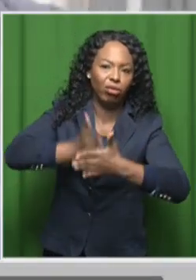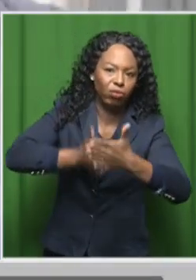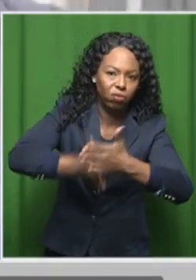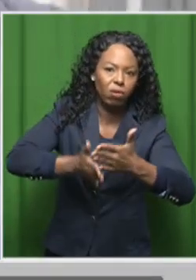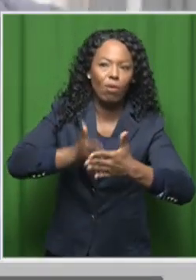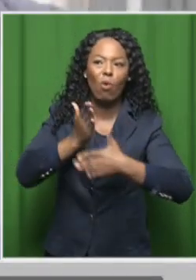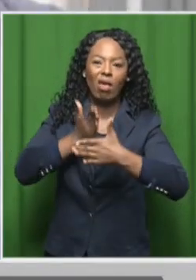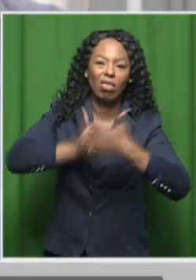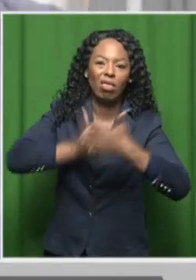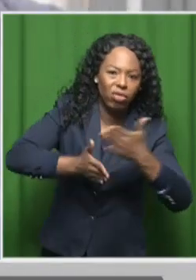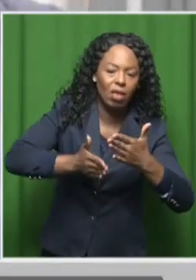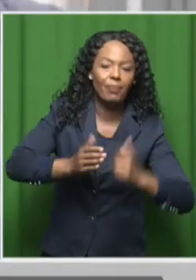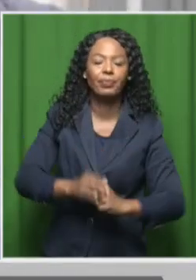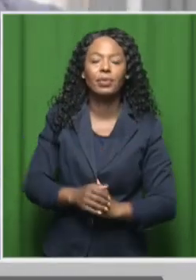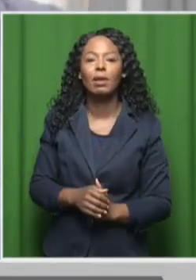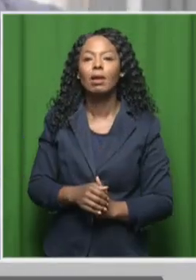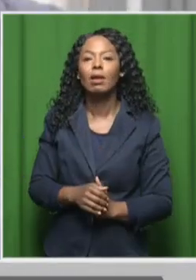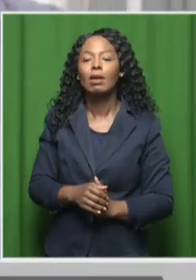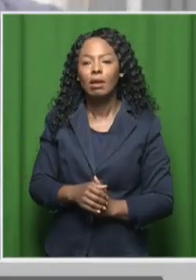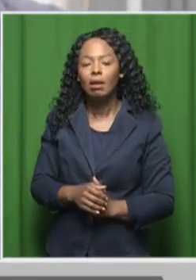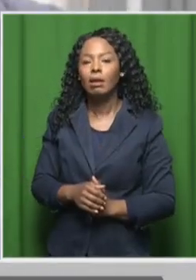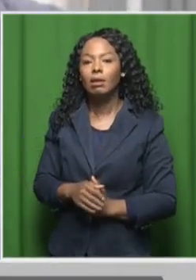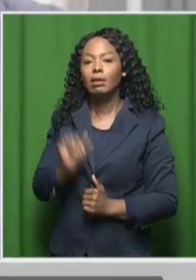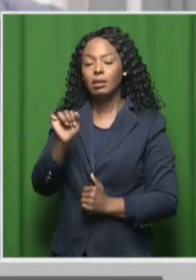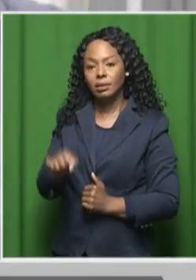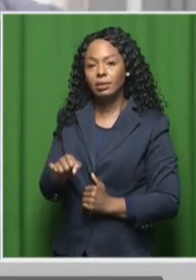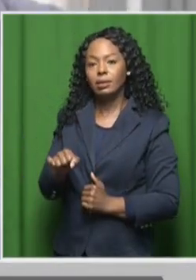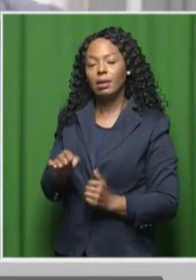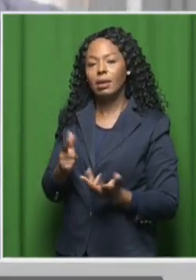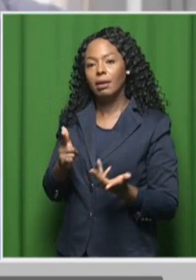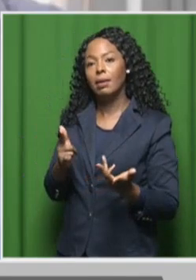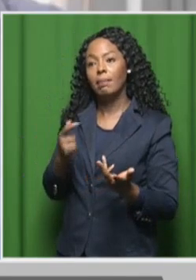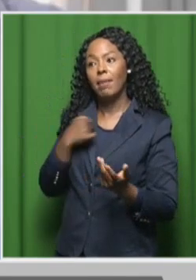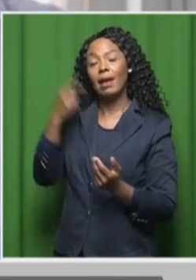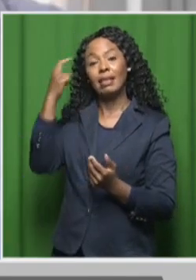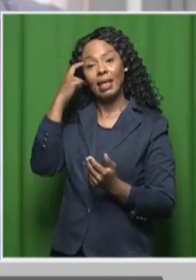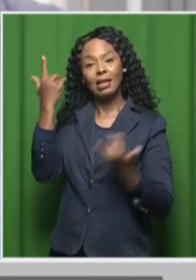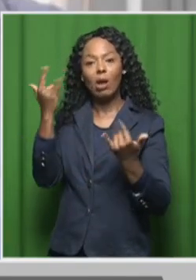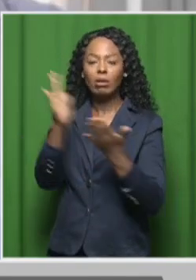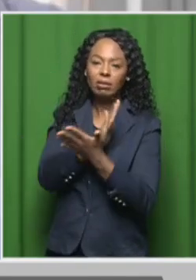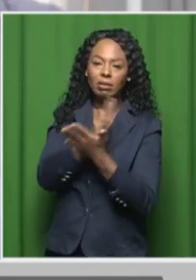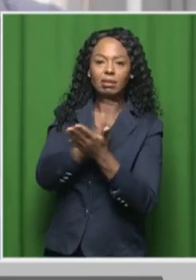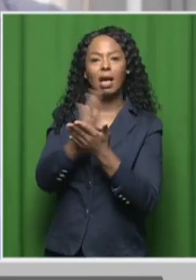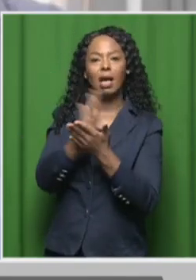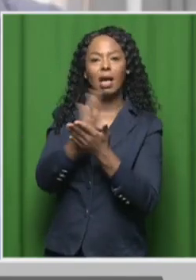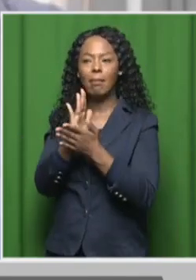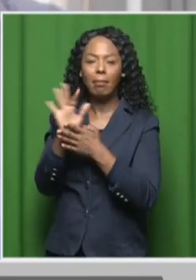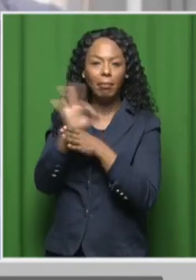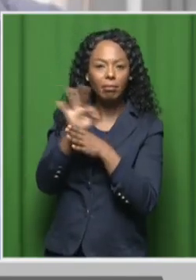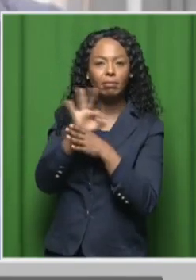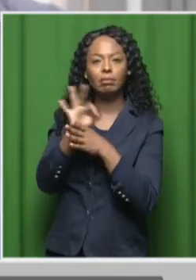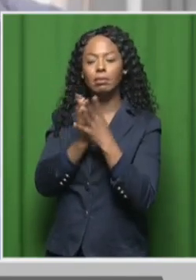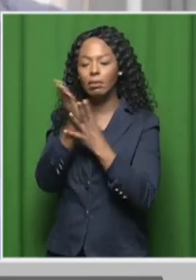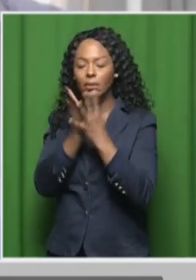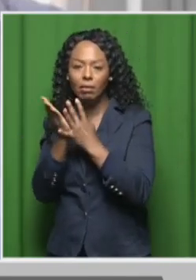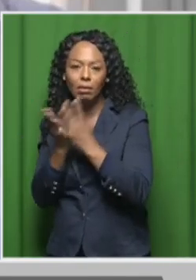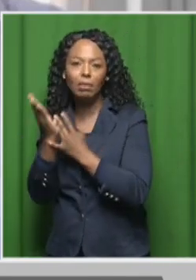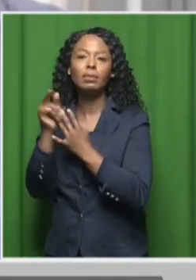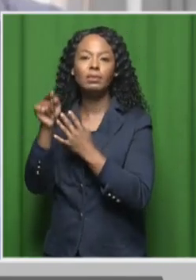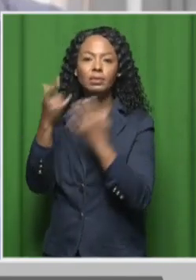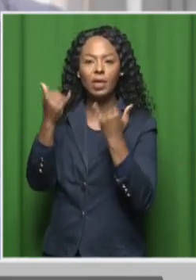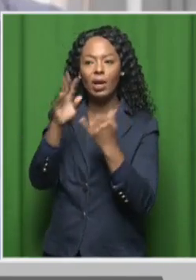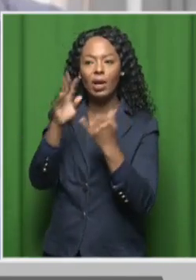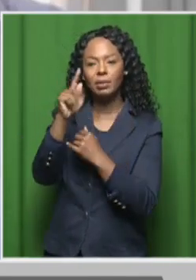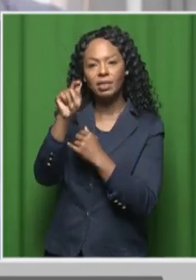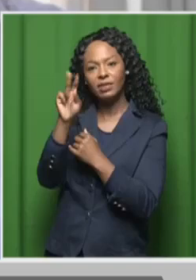I think at this point we are playing with an imaginary crystal ball, but it seems like there are some patterns that we can analyze heading into that